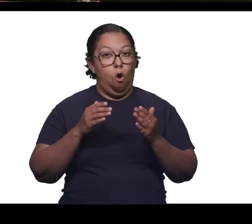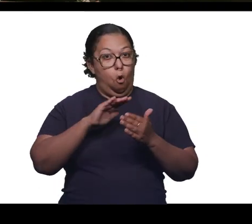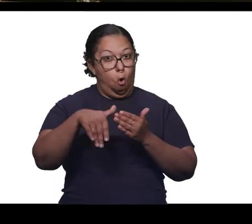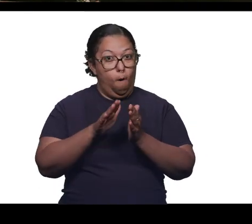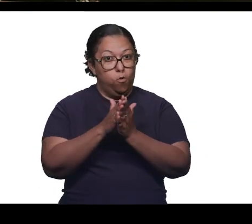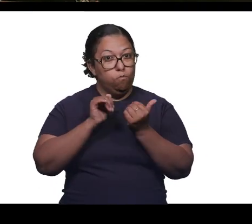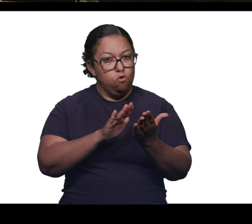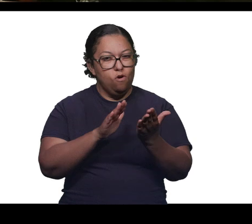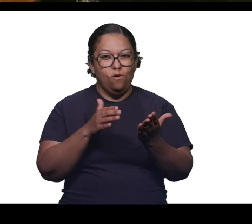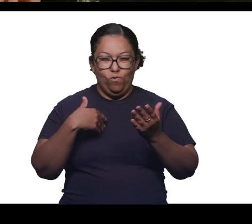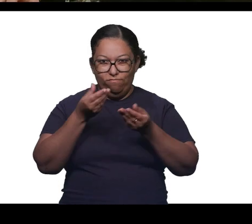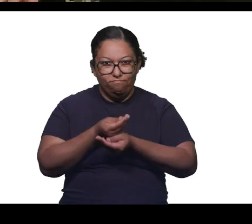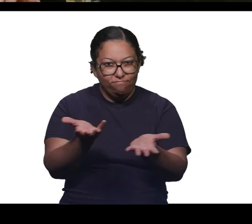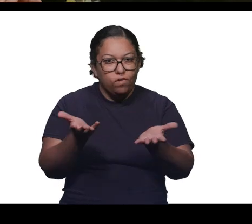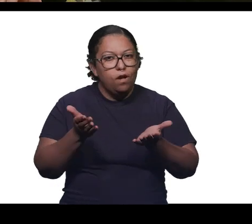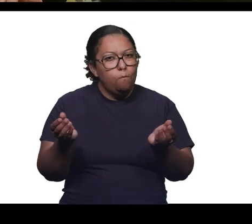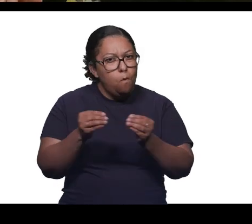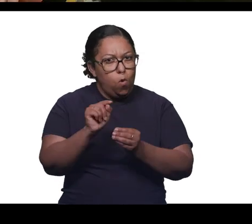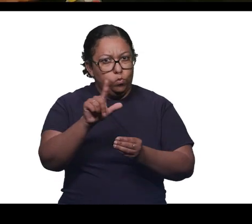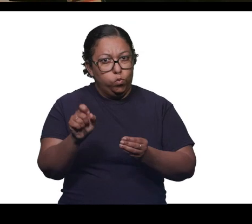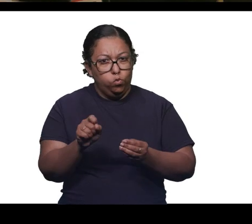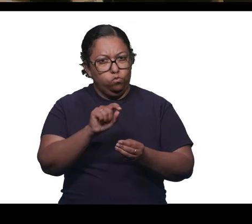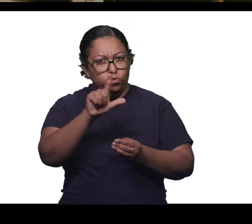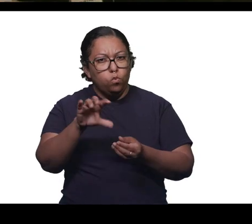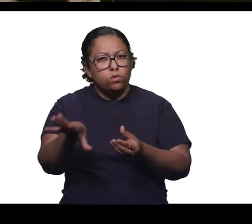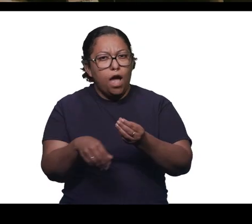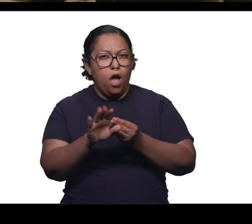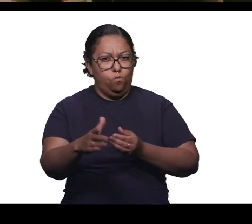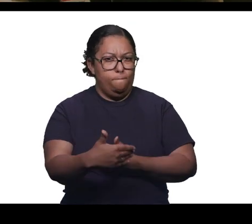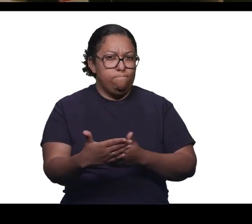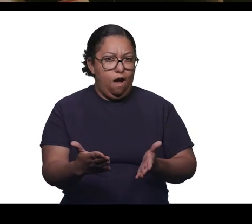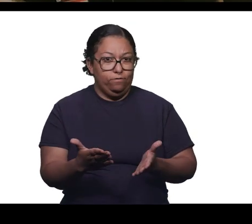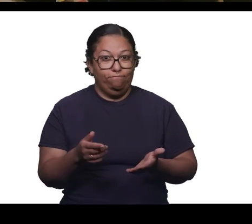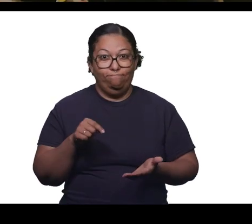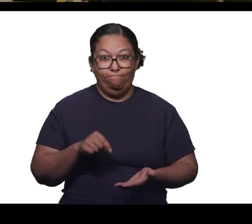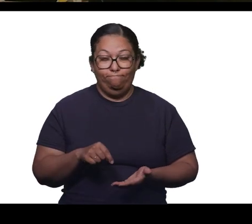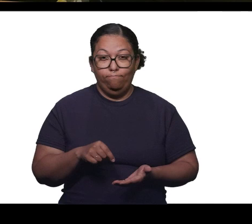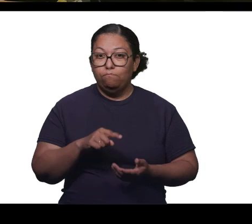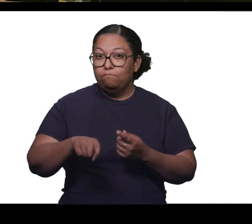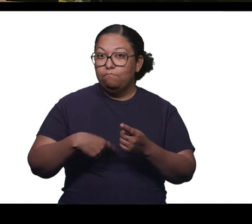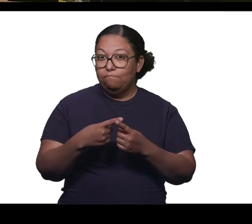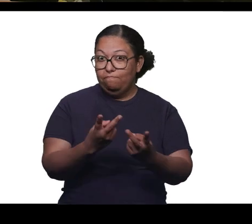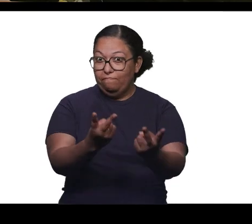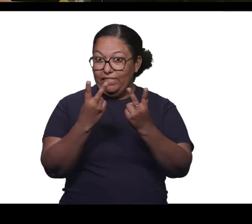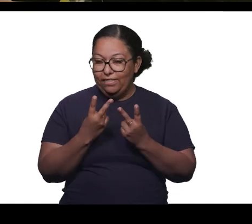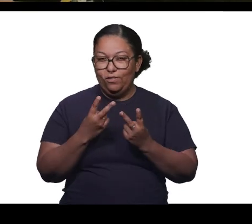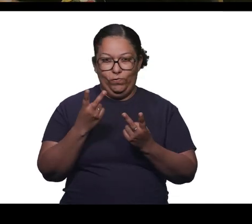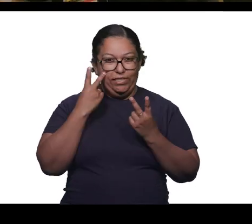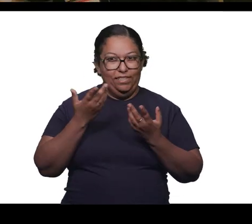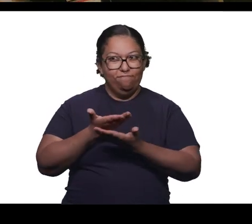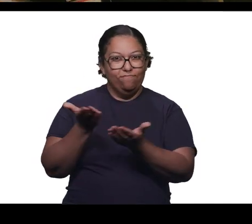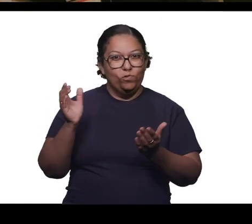more tools. These are more tools to add to your toolbox. If you come visit us, you'll see a just sun-filled art